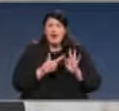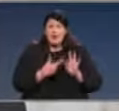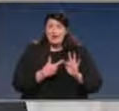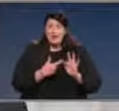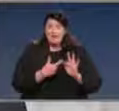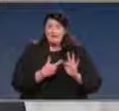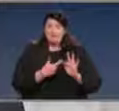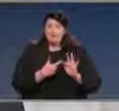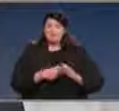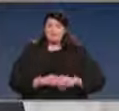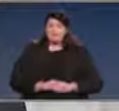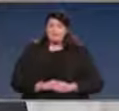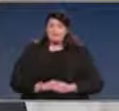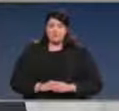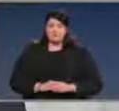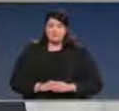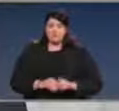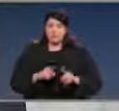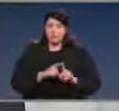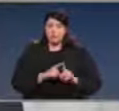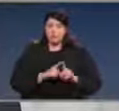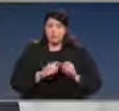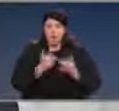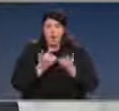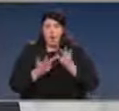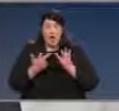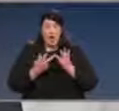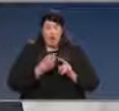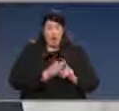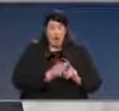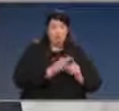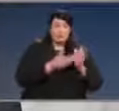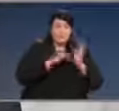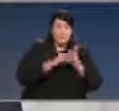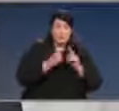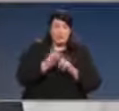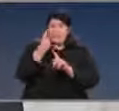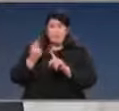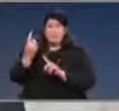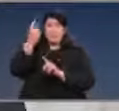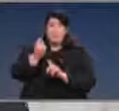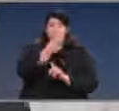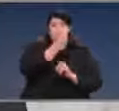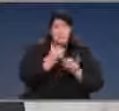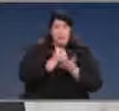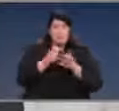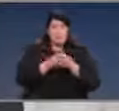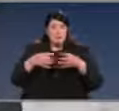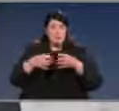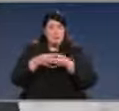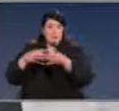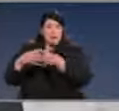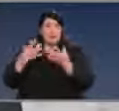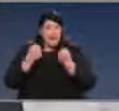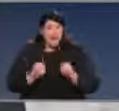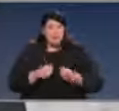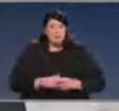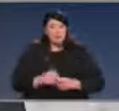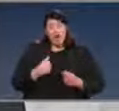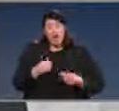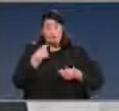smaller number of cases that have been appearing in the community in New South Wales. So I gave that update. We talked about